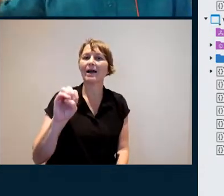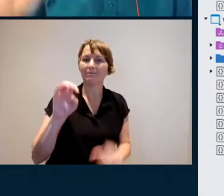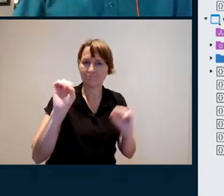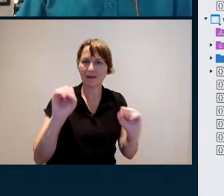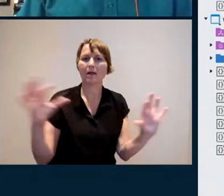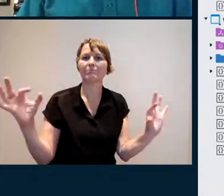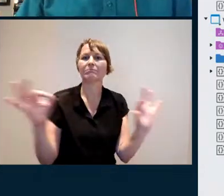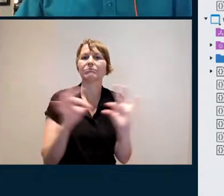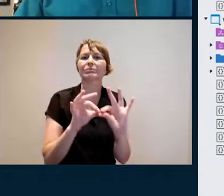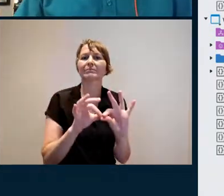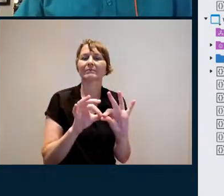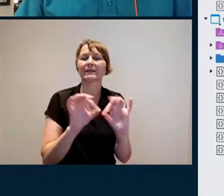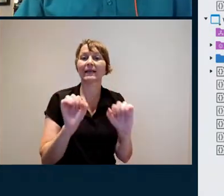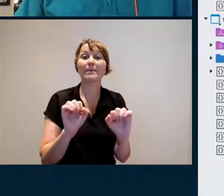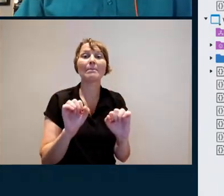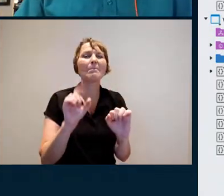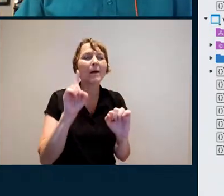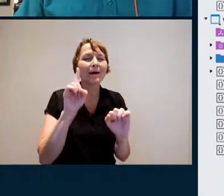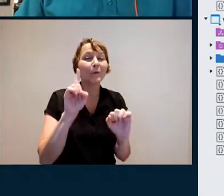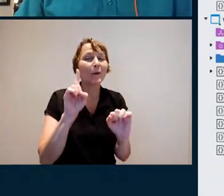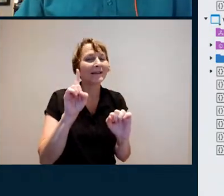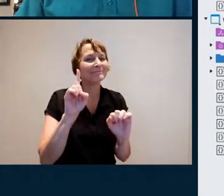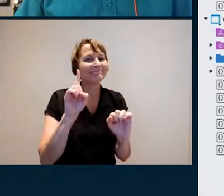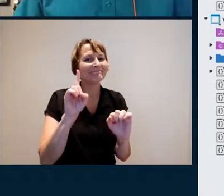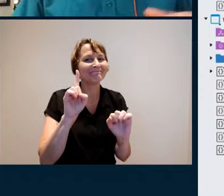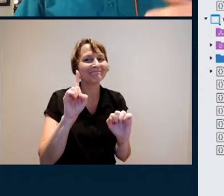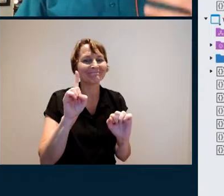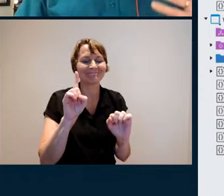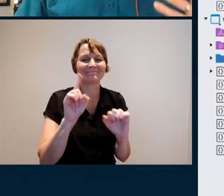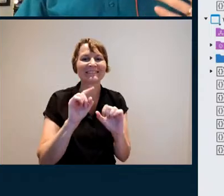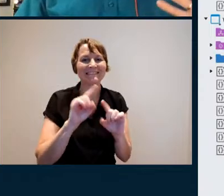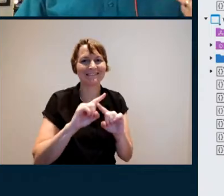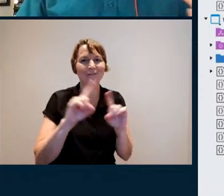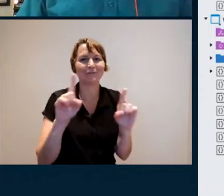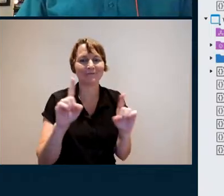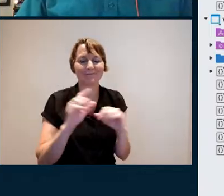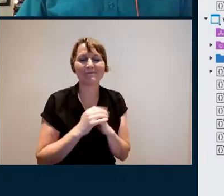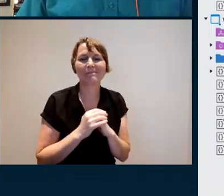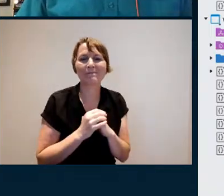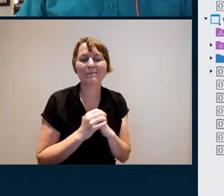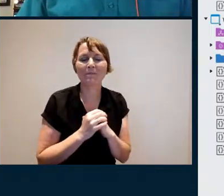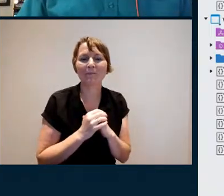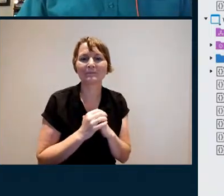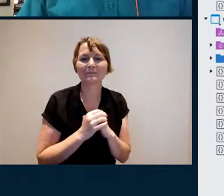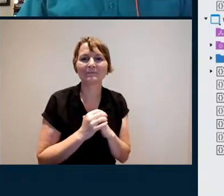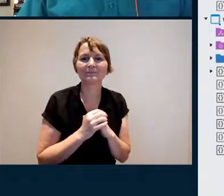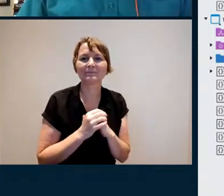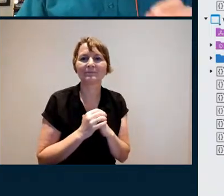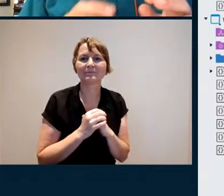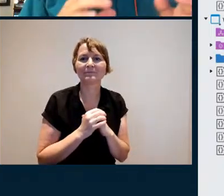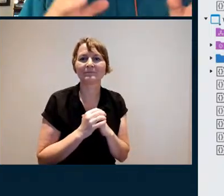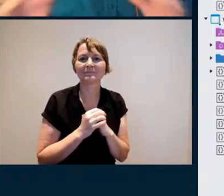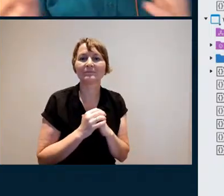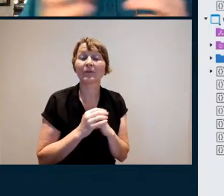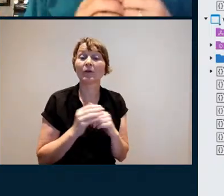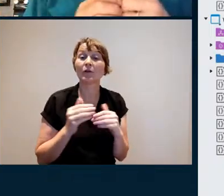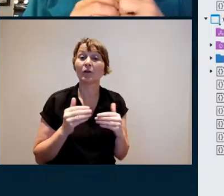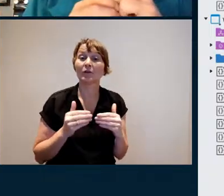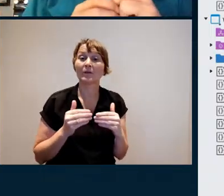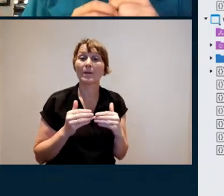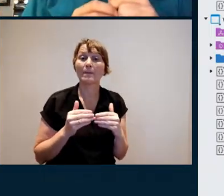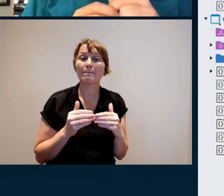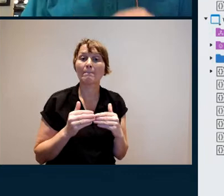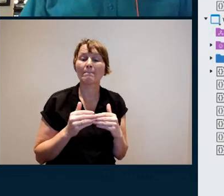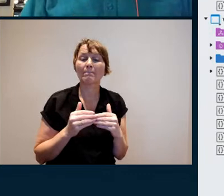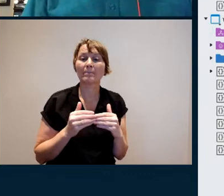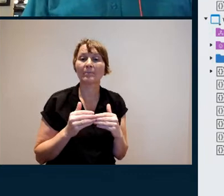with one exception. We're also, because we're doing the discovery on the front end, or we're handling the